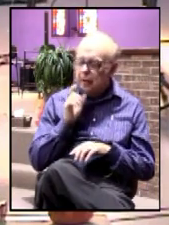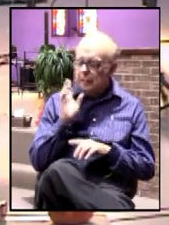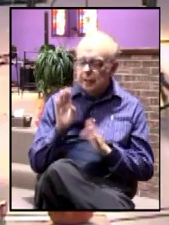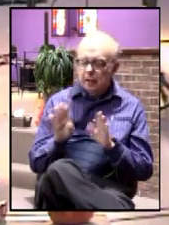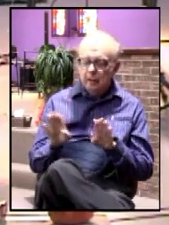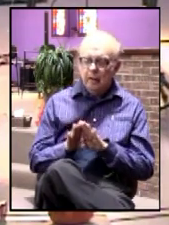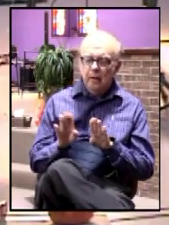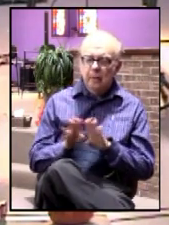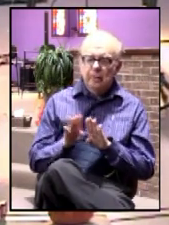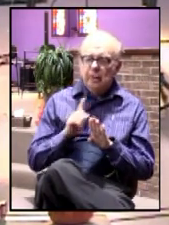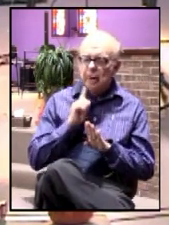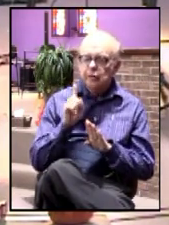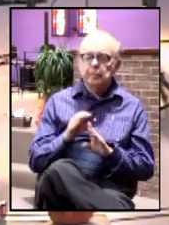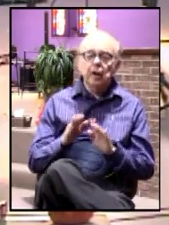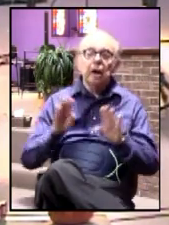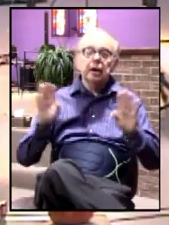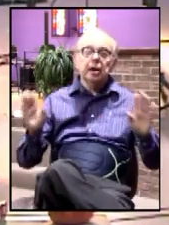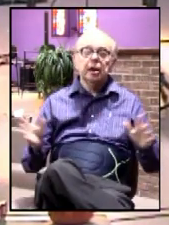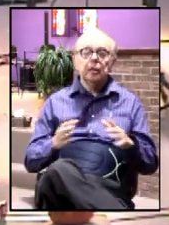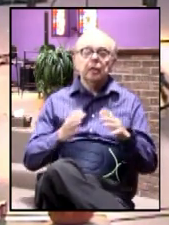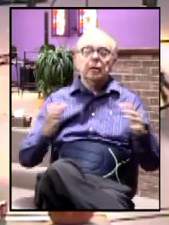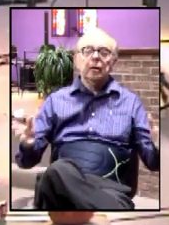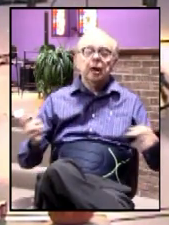closing. They should be expanding.